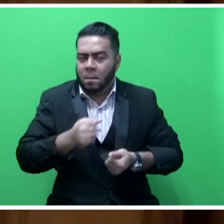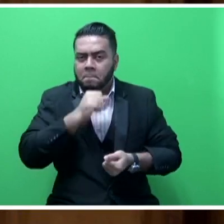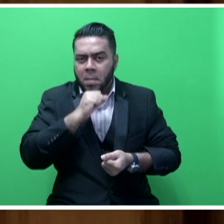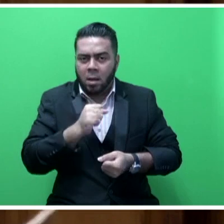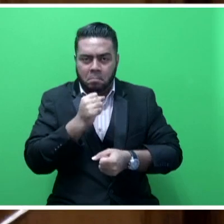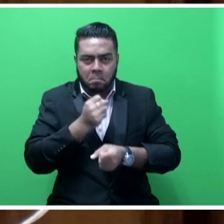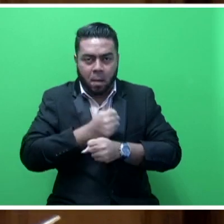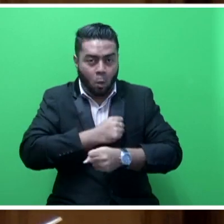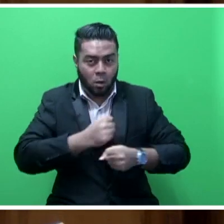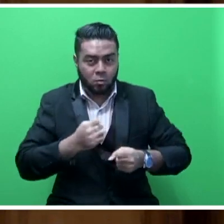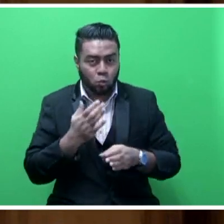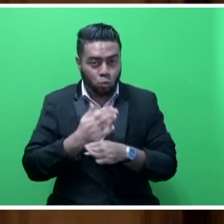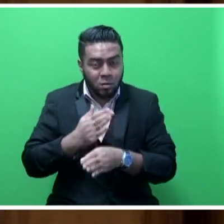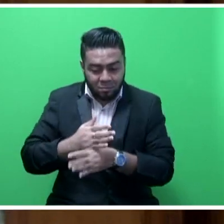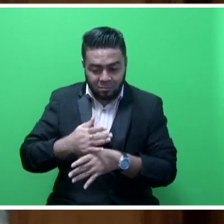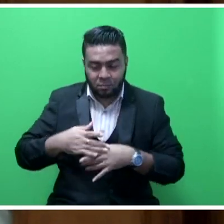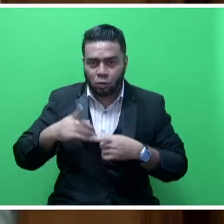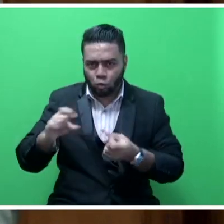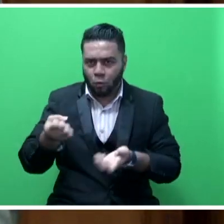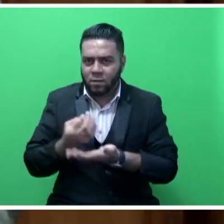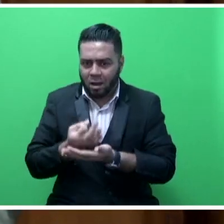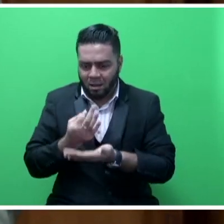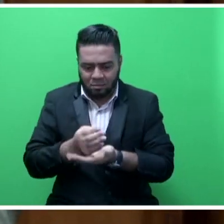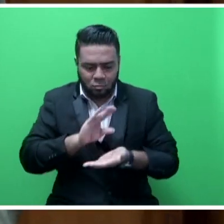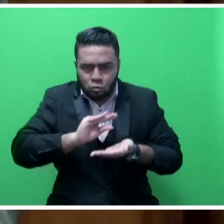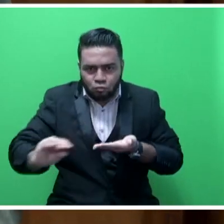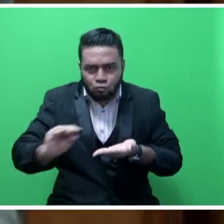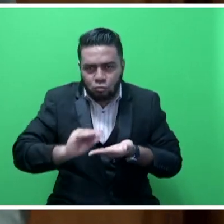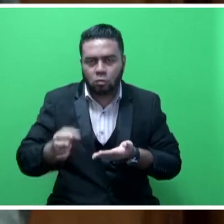and finance to aid implementation.